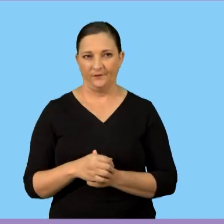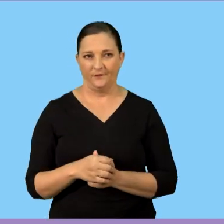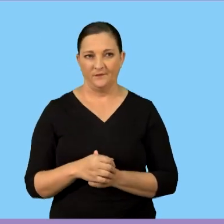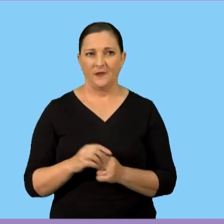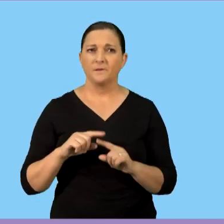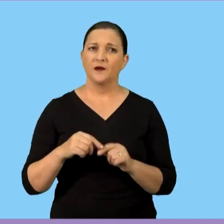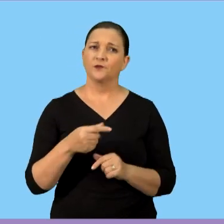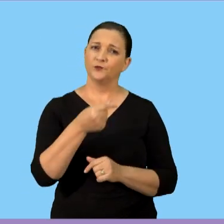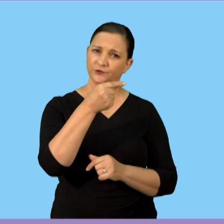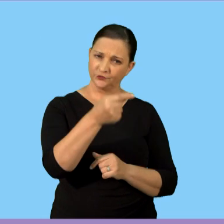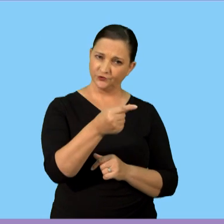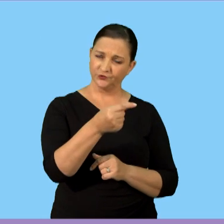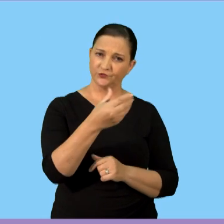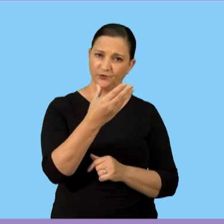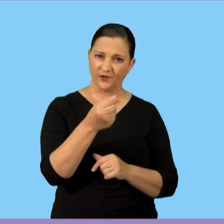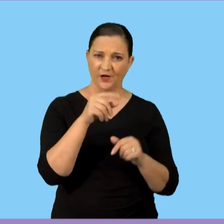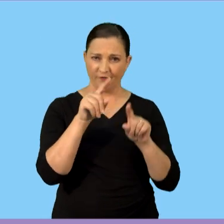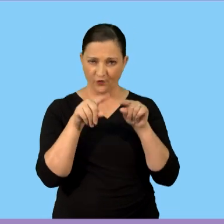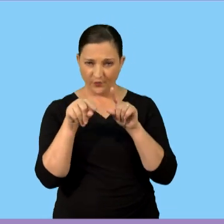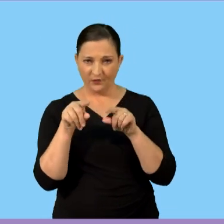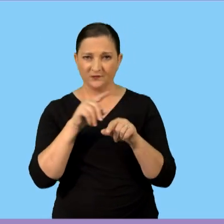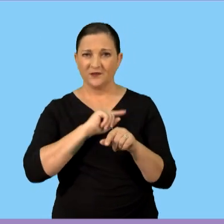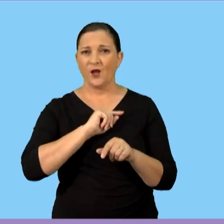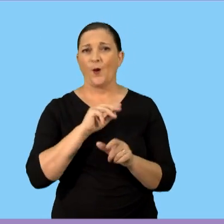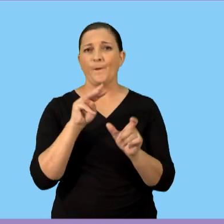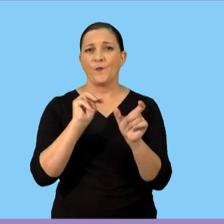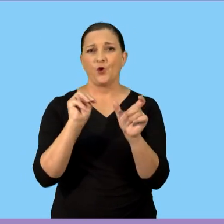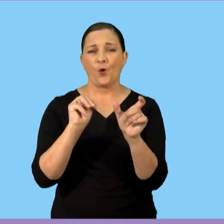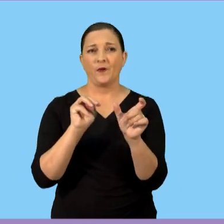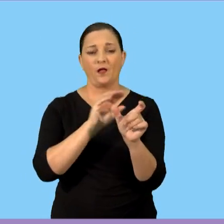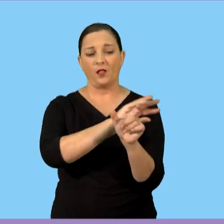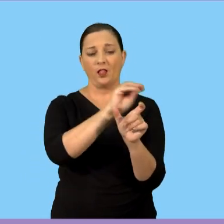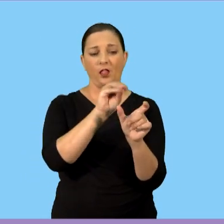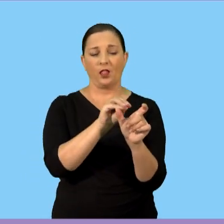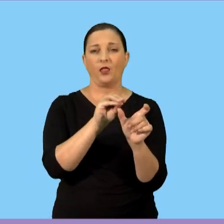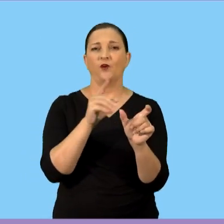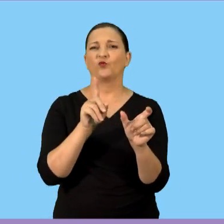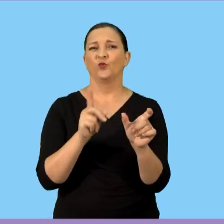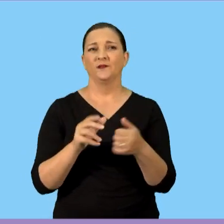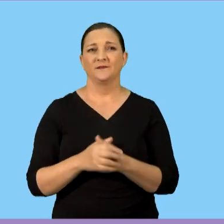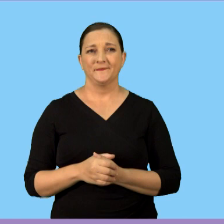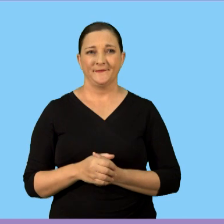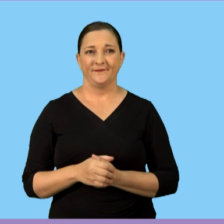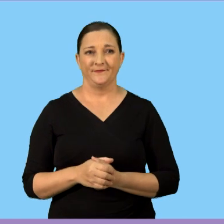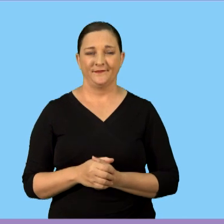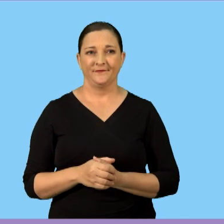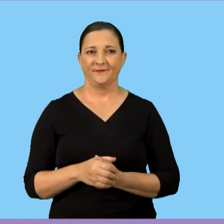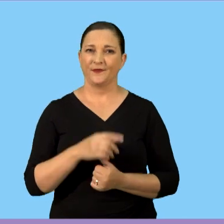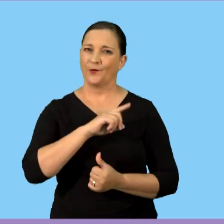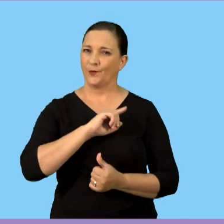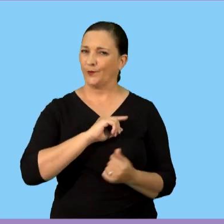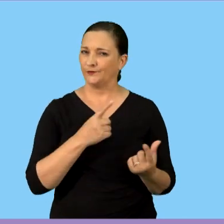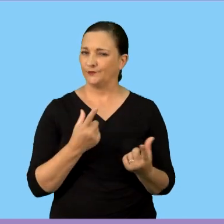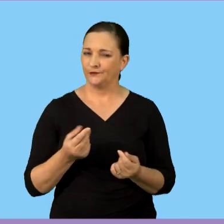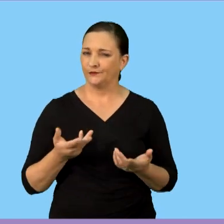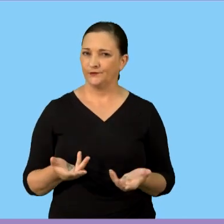have g as a variable, so we are going to go look at the monomial that we are multiplying with to see if there is another g.